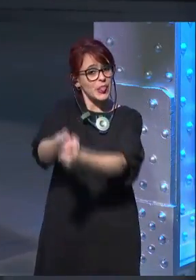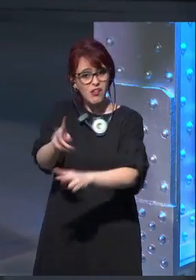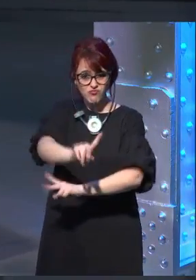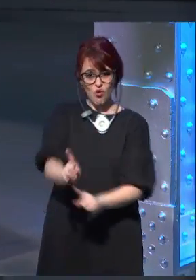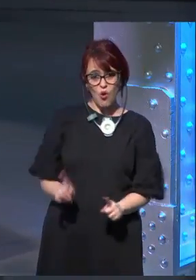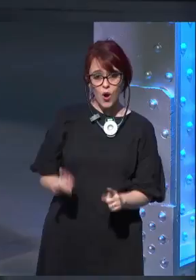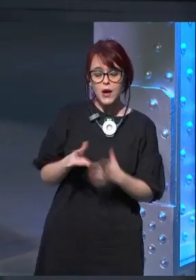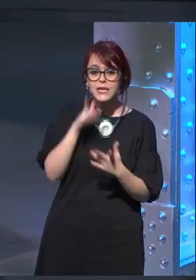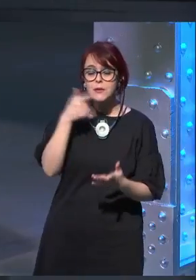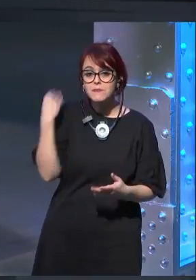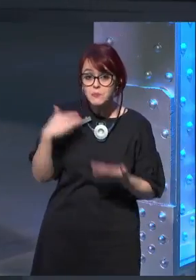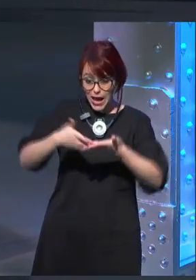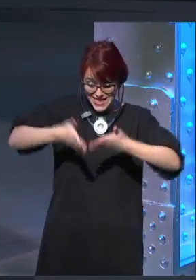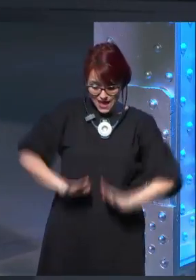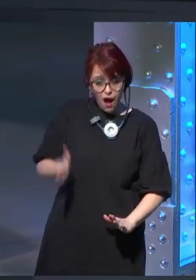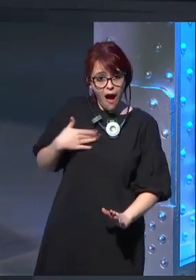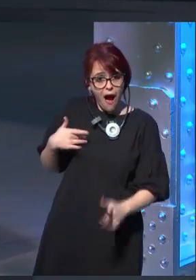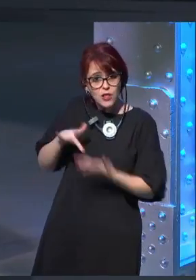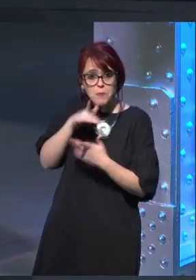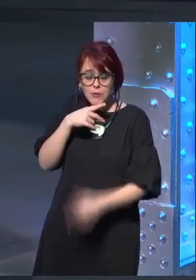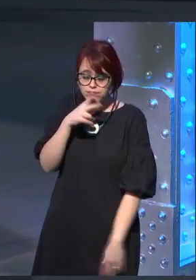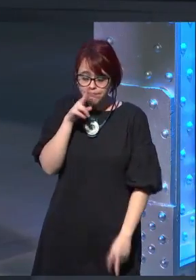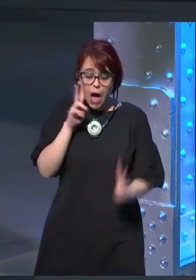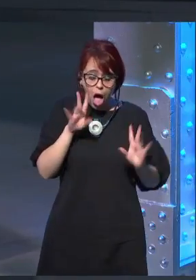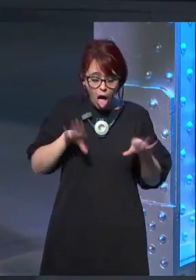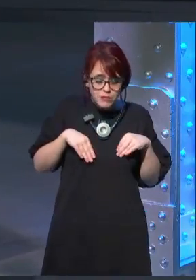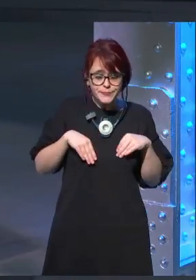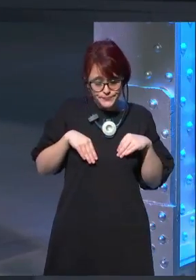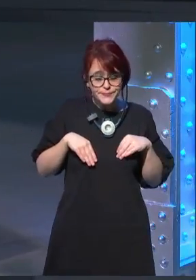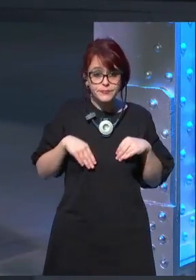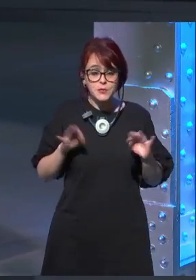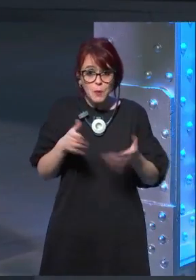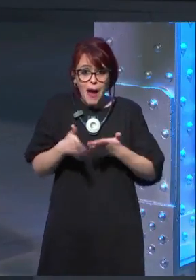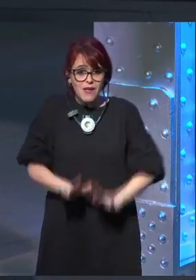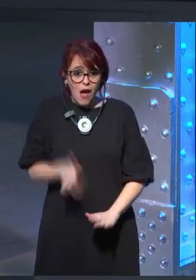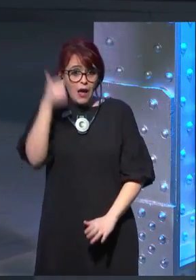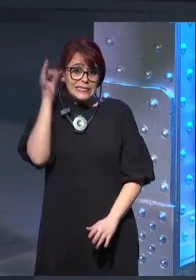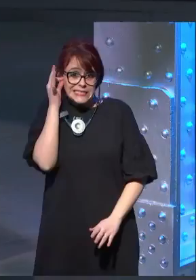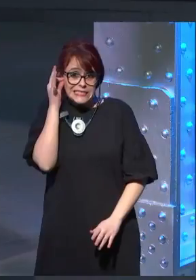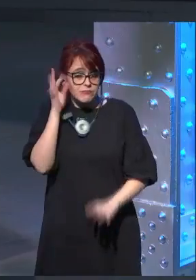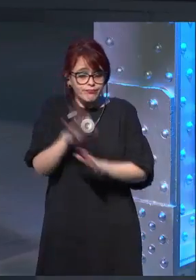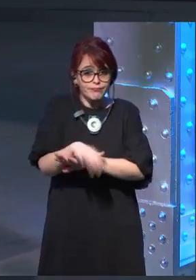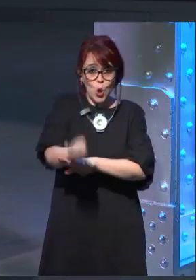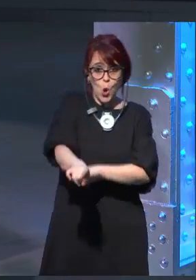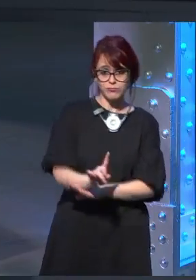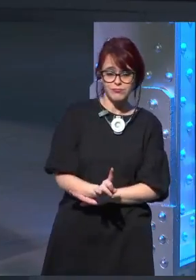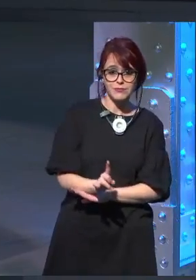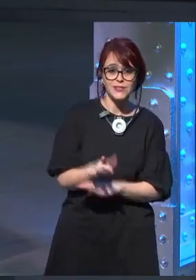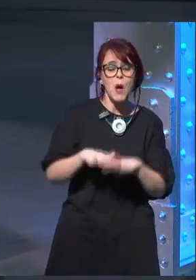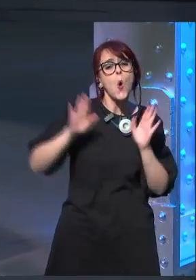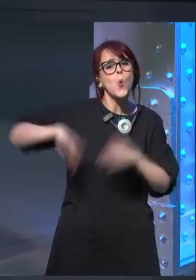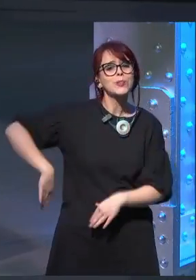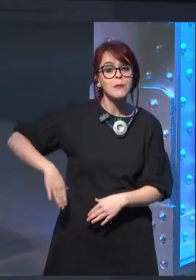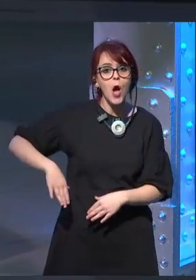including one of my own daughters, and she admits it. But she also knows we spend a lot less time on the phone than I do with my other kids, because she knows this is my life